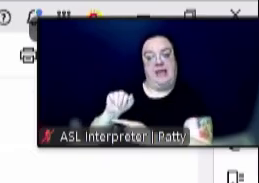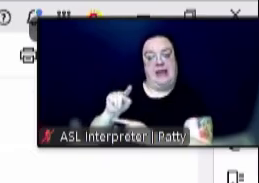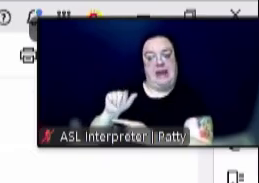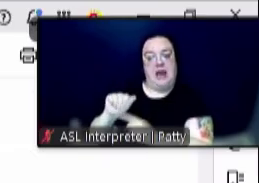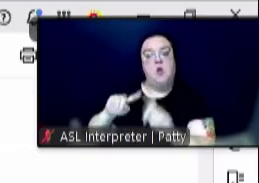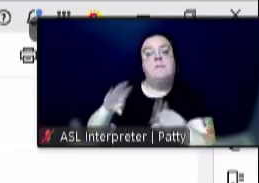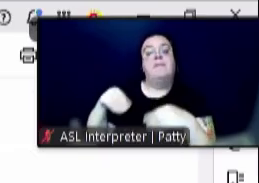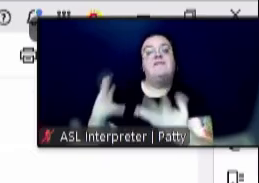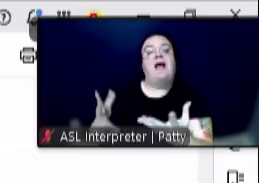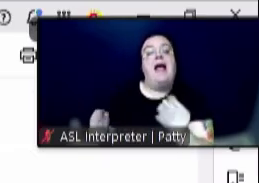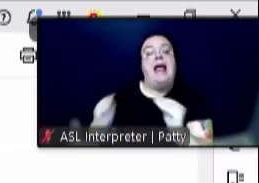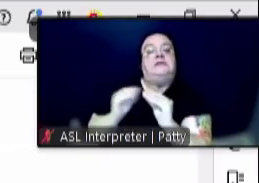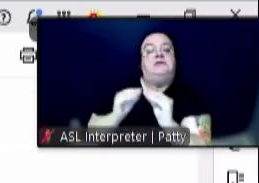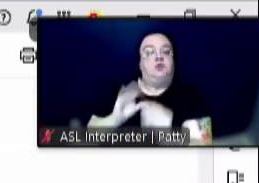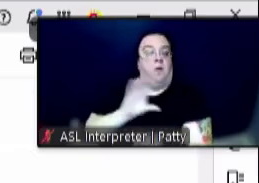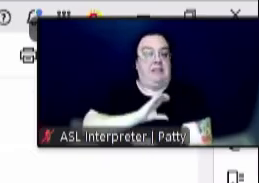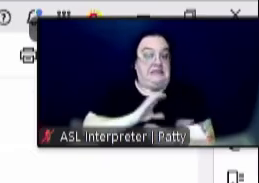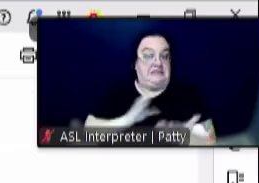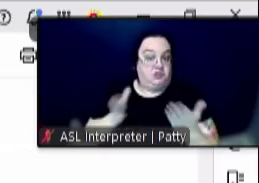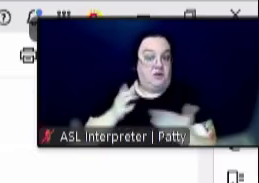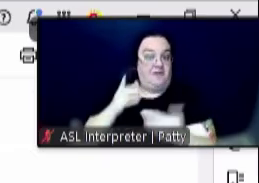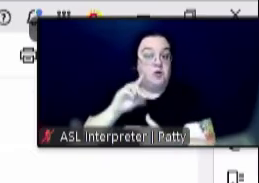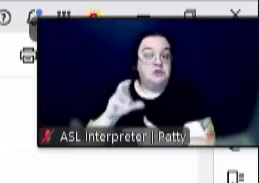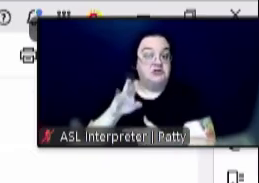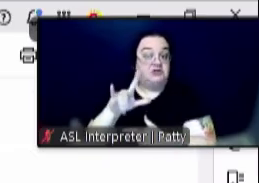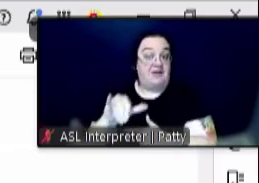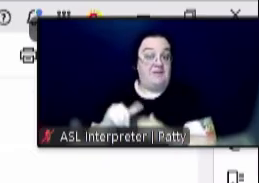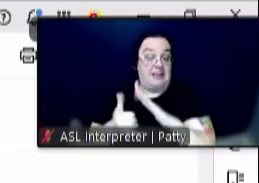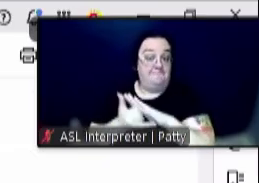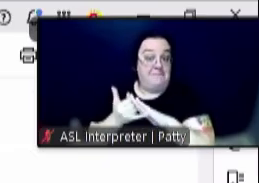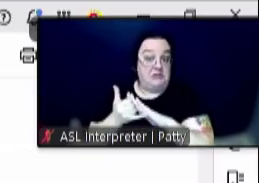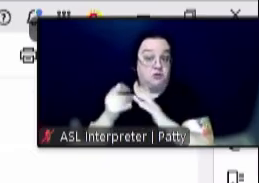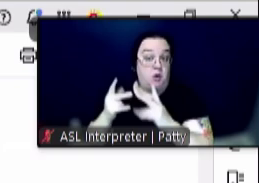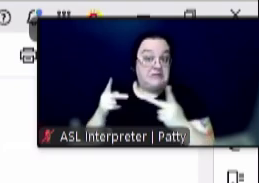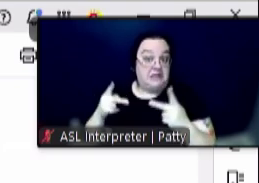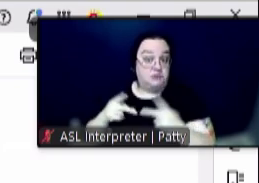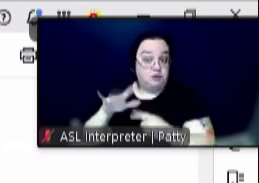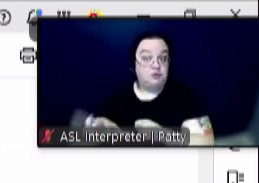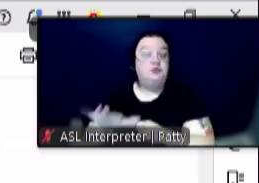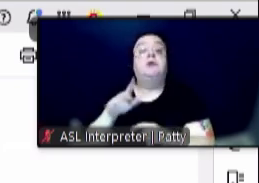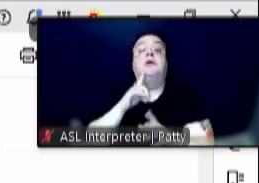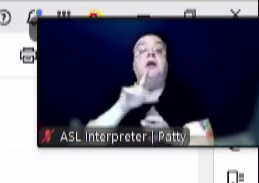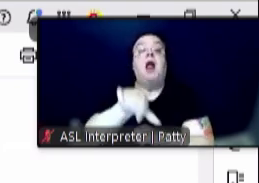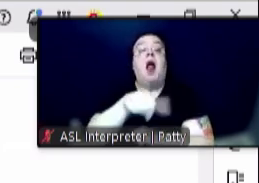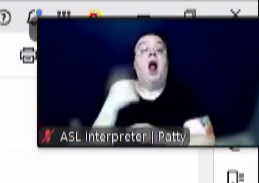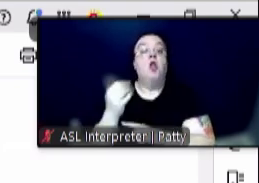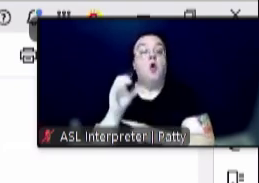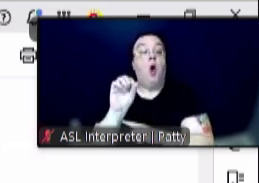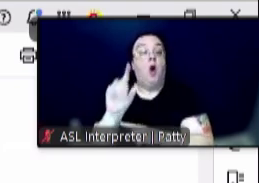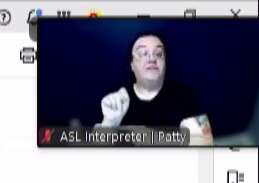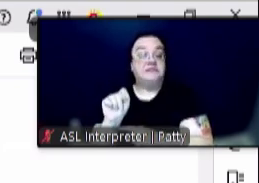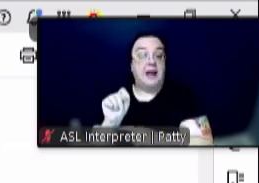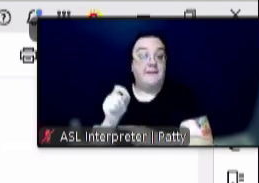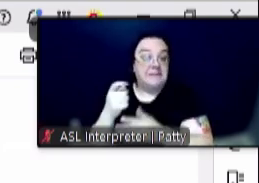police services to the Cheverly Metro. The other overtime